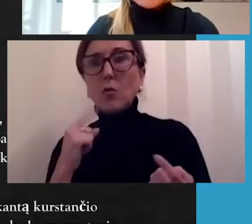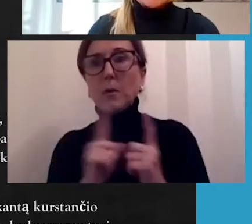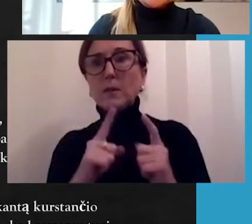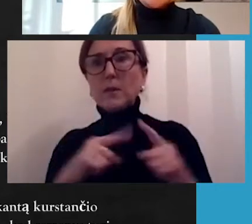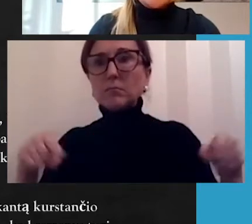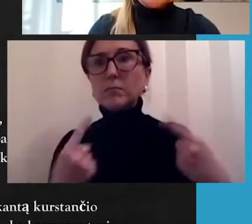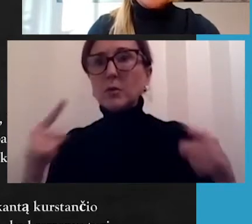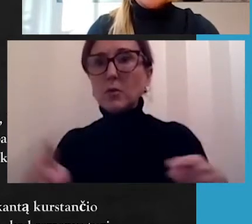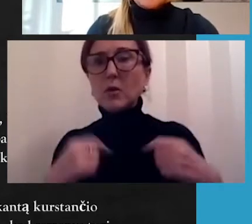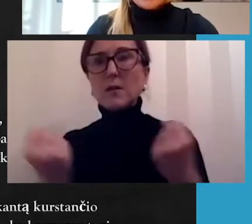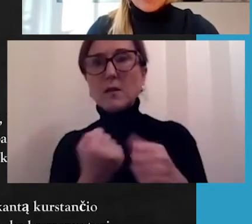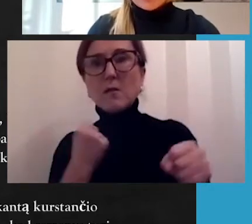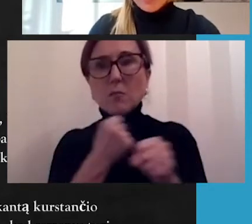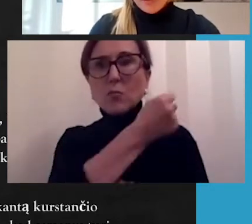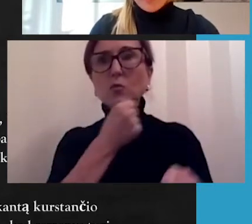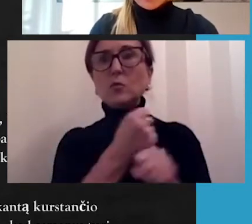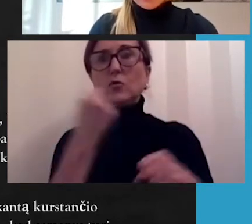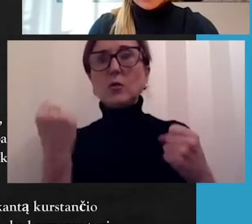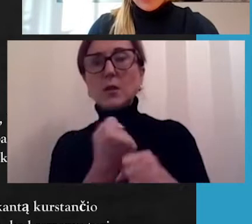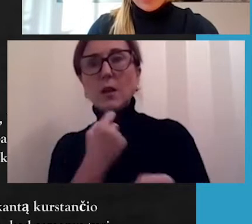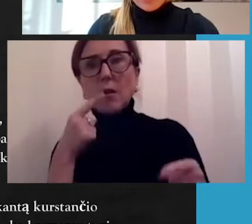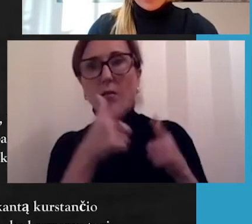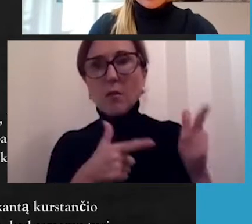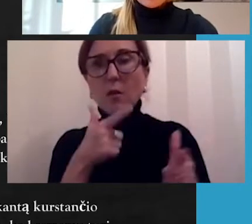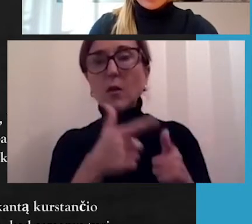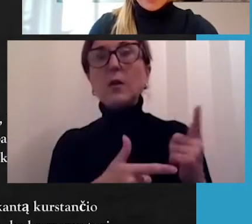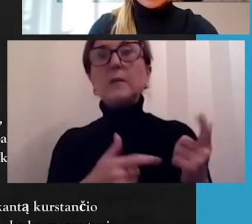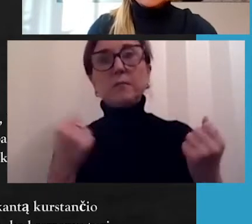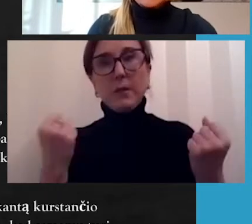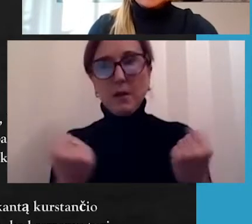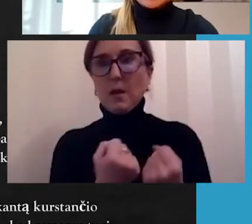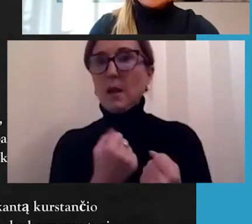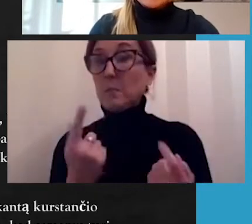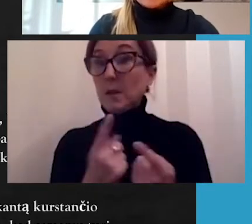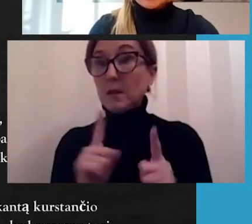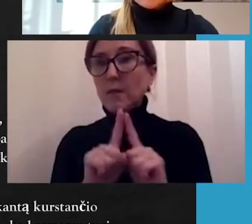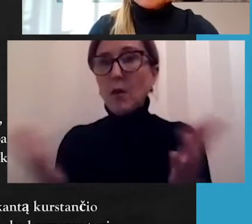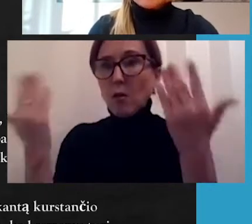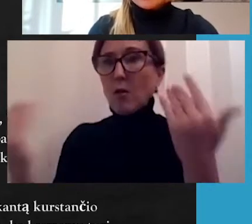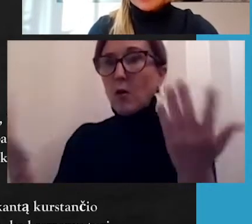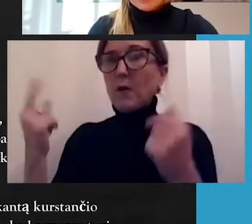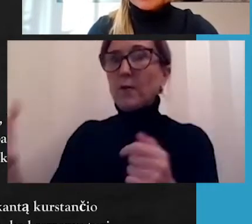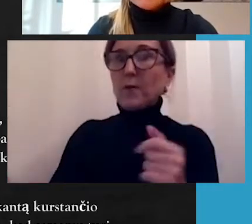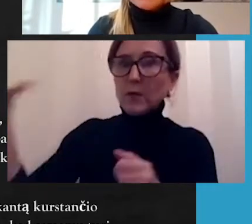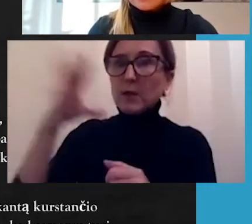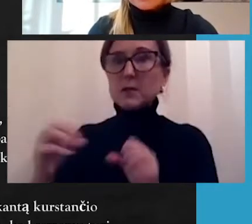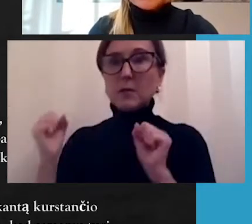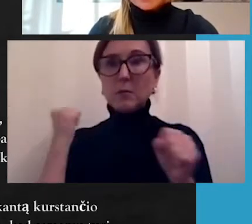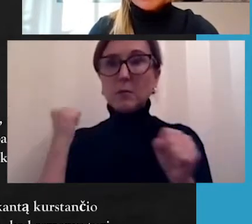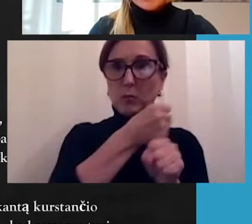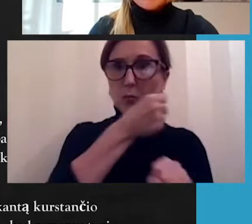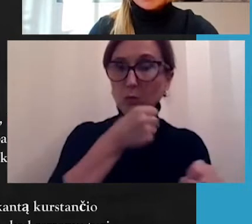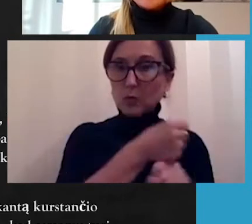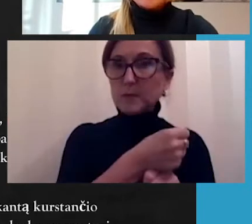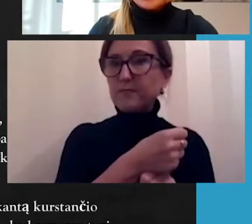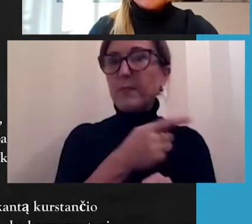And since another argument was the following: since there was an urge to be